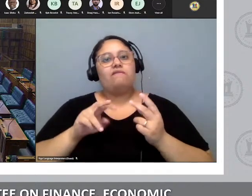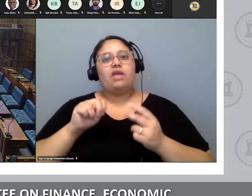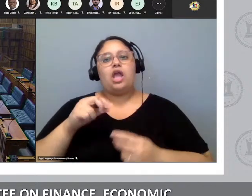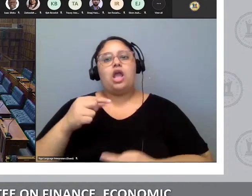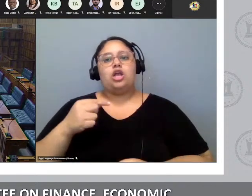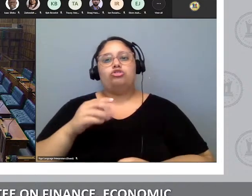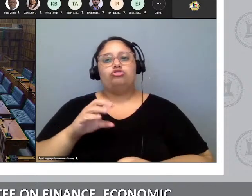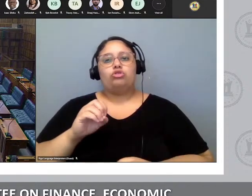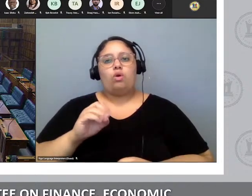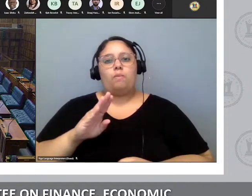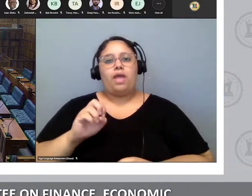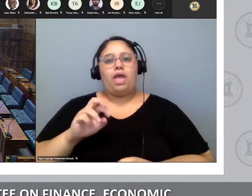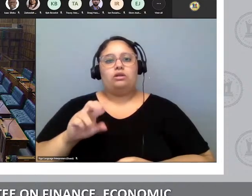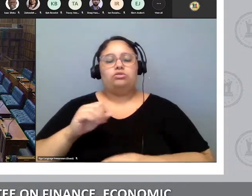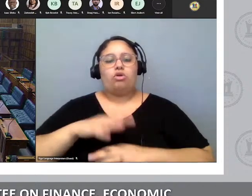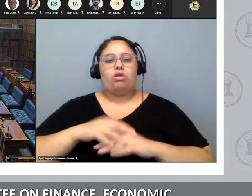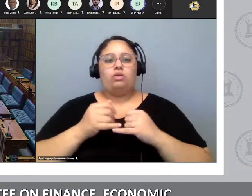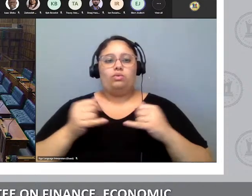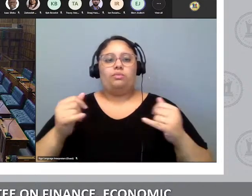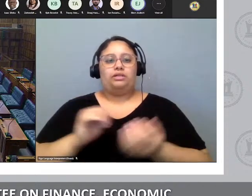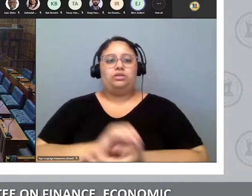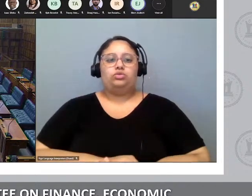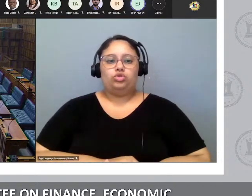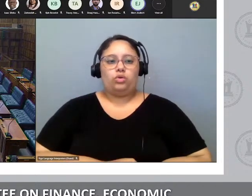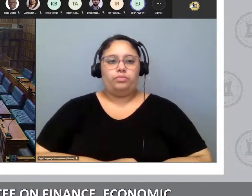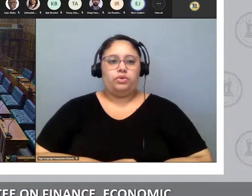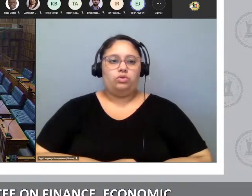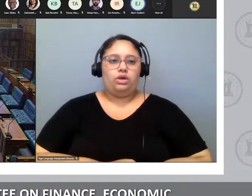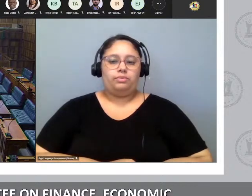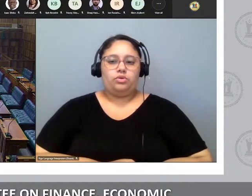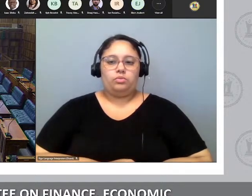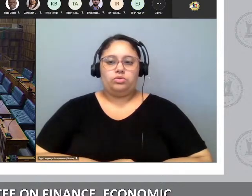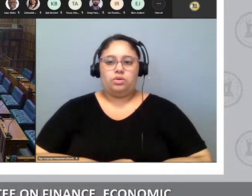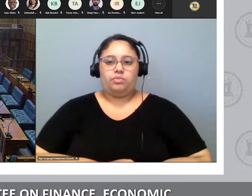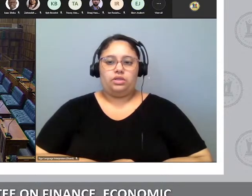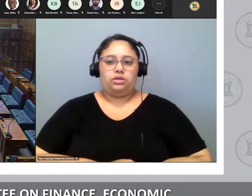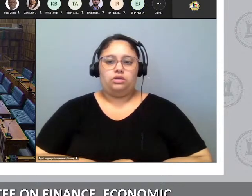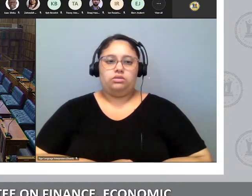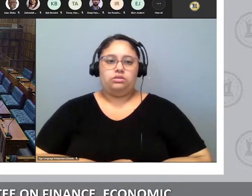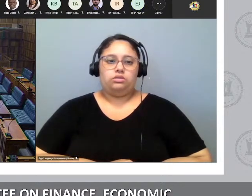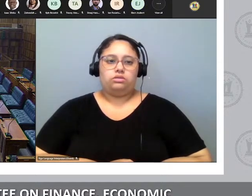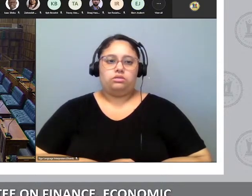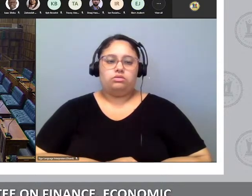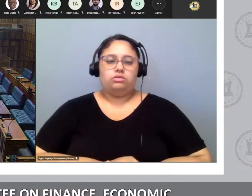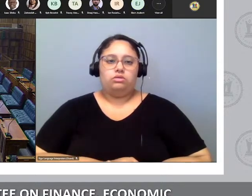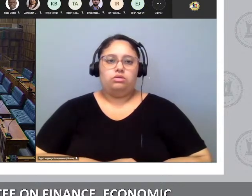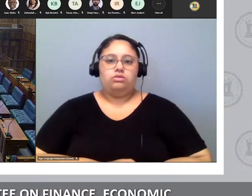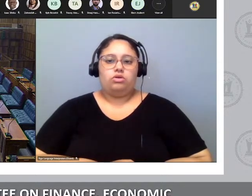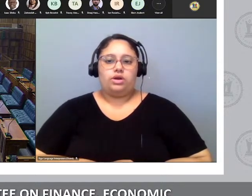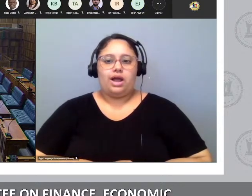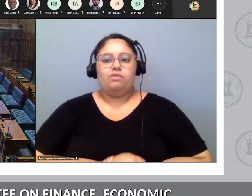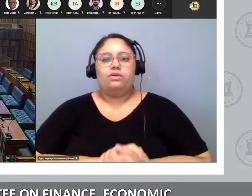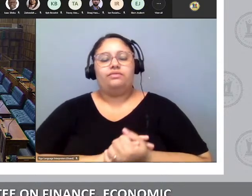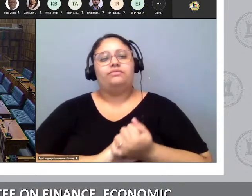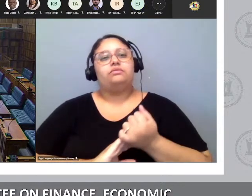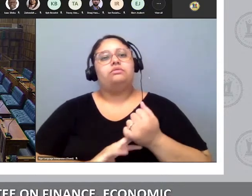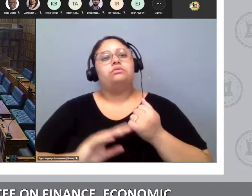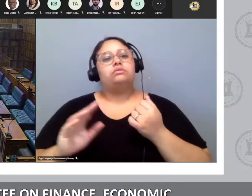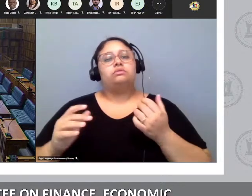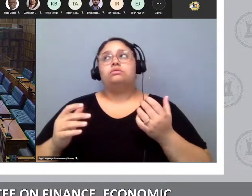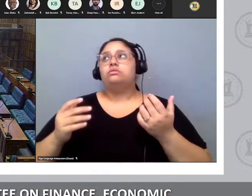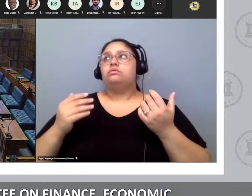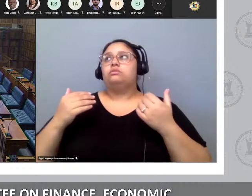is online I am yes I am hi in um you're welcome to pull up your